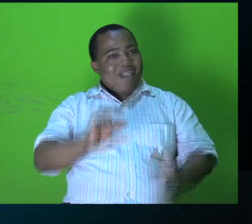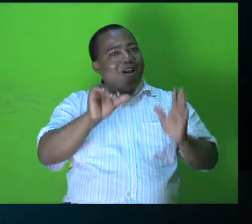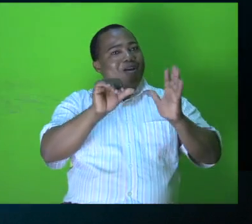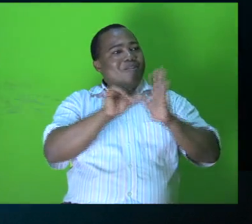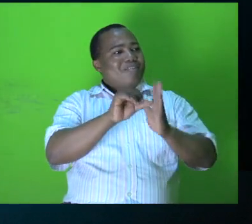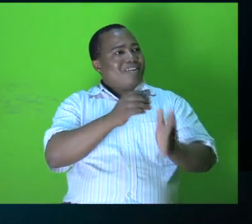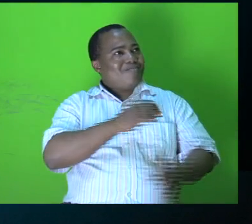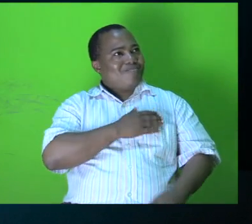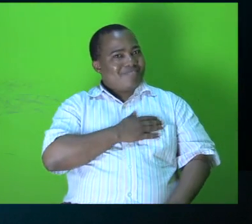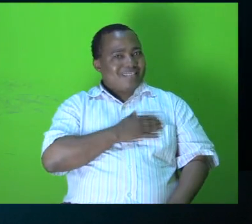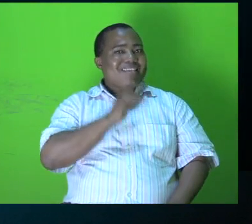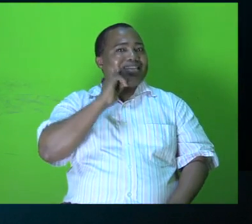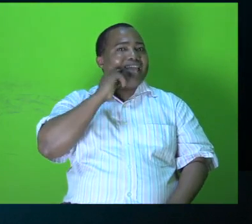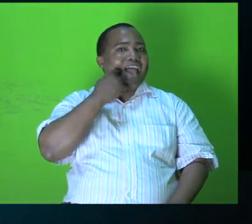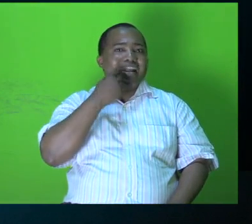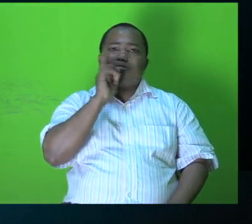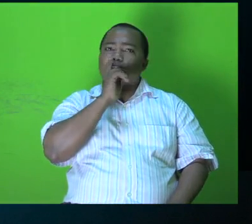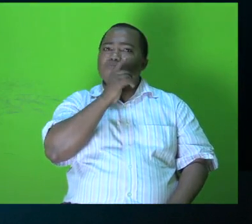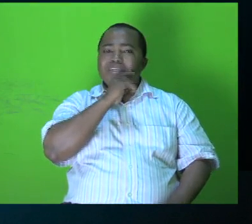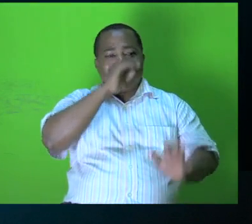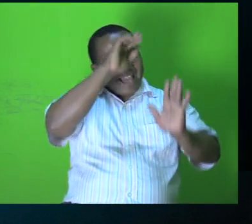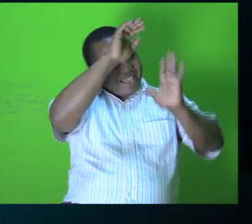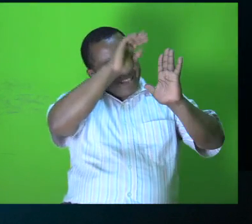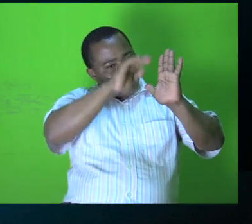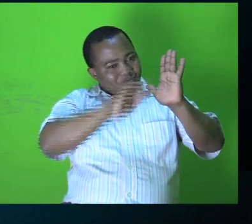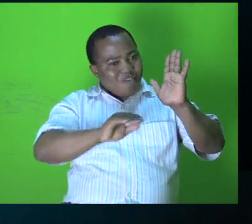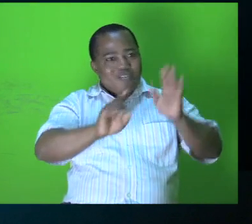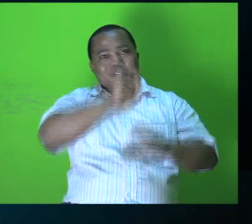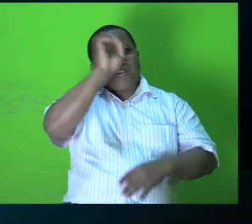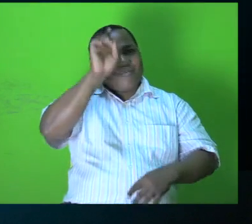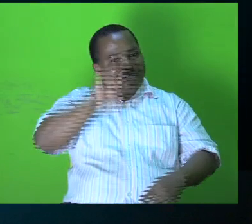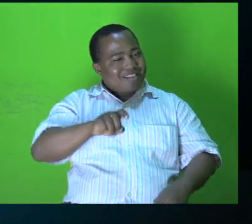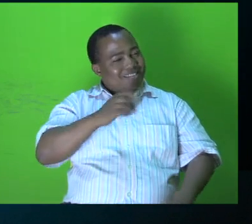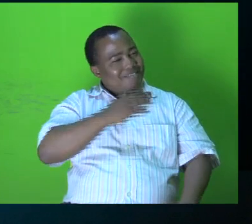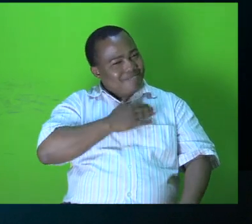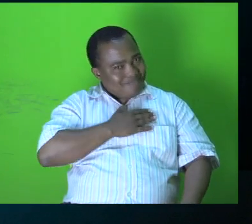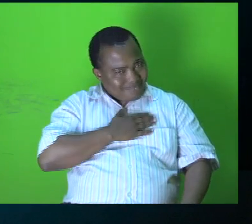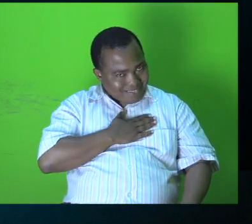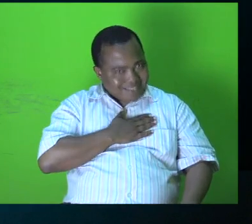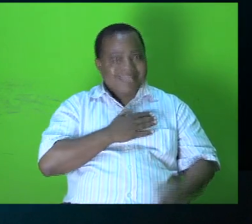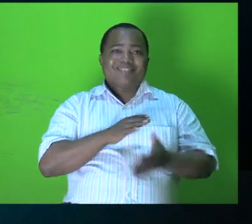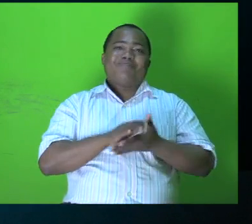dears, try to answer the following question, please.